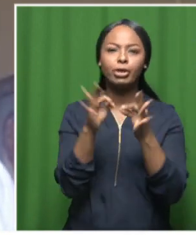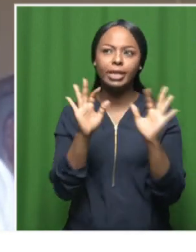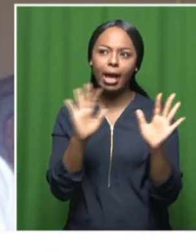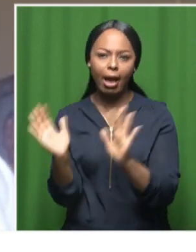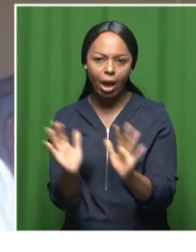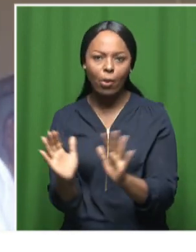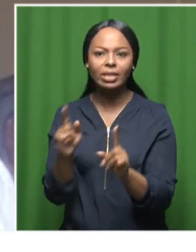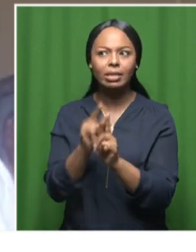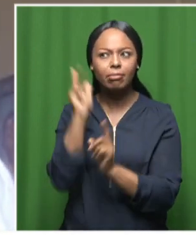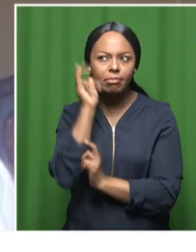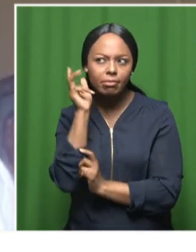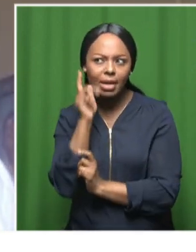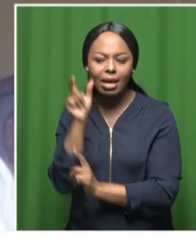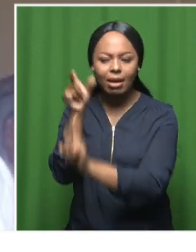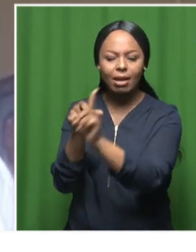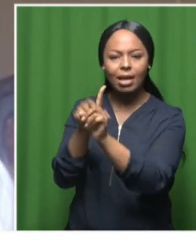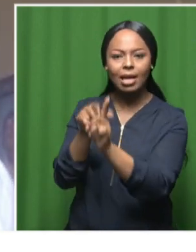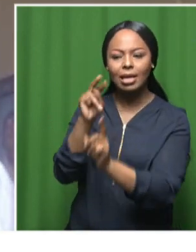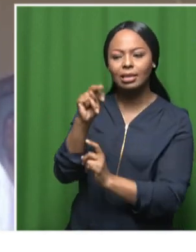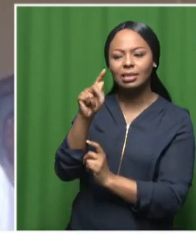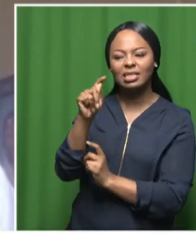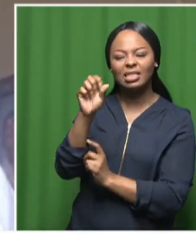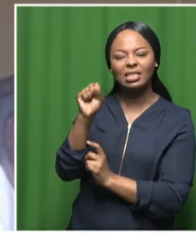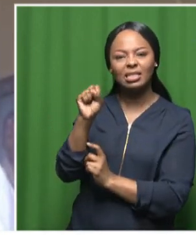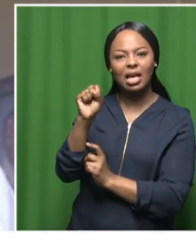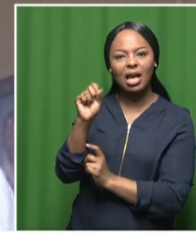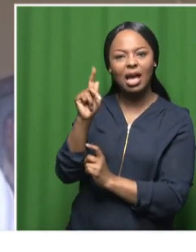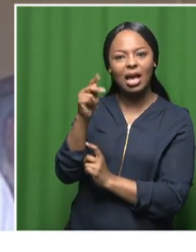to Msaki, who cannot even be